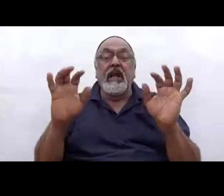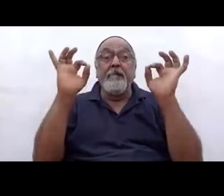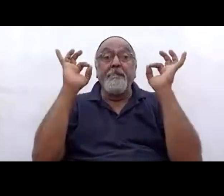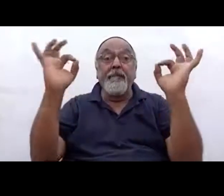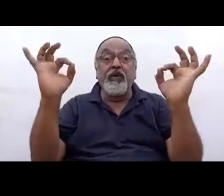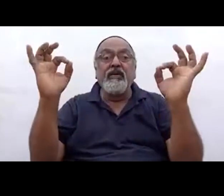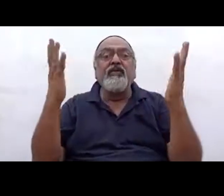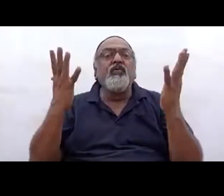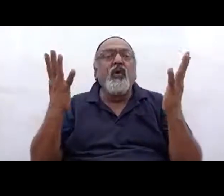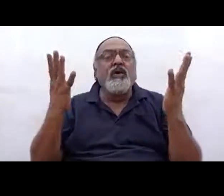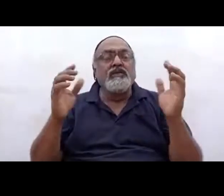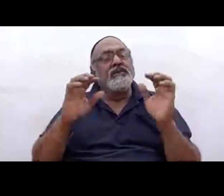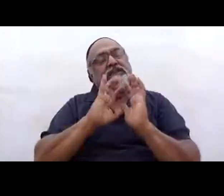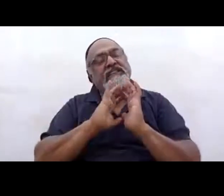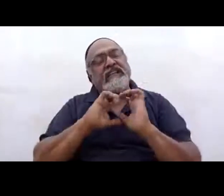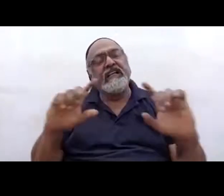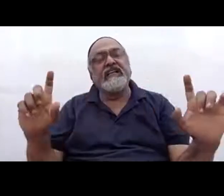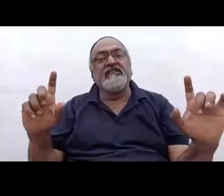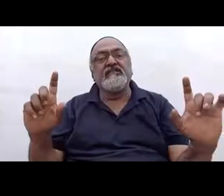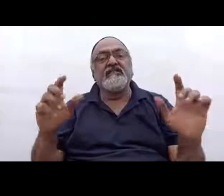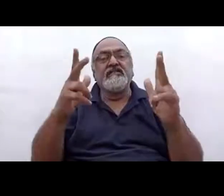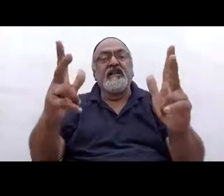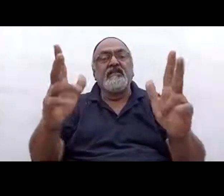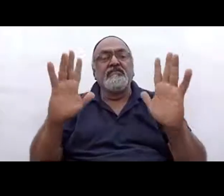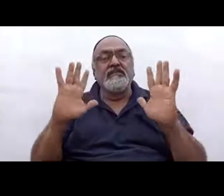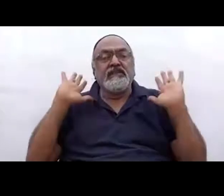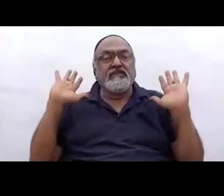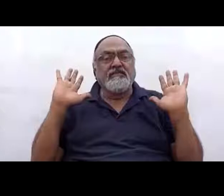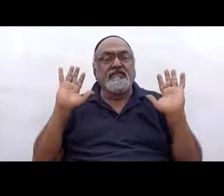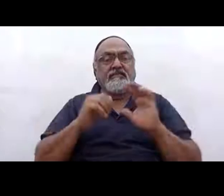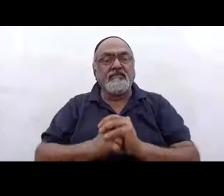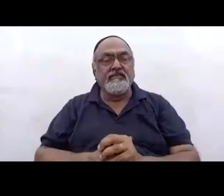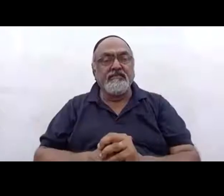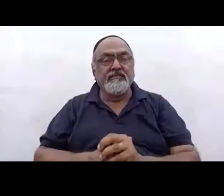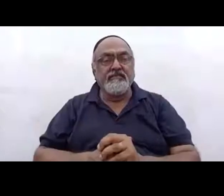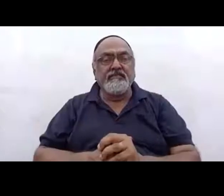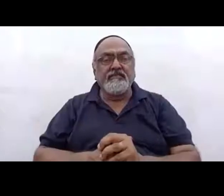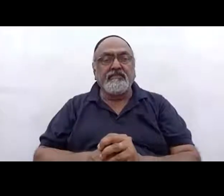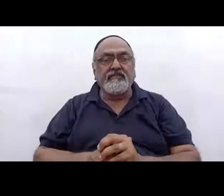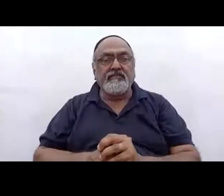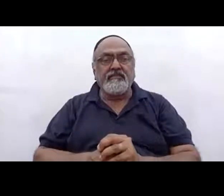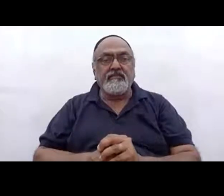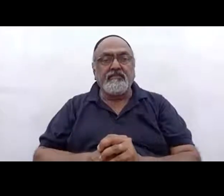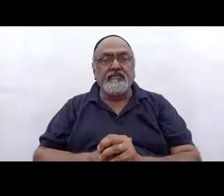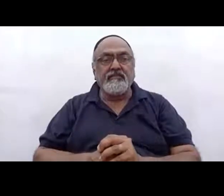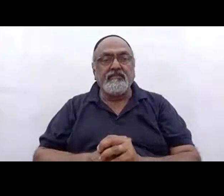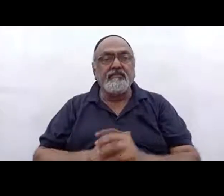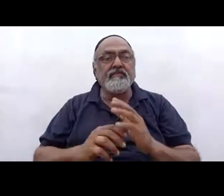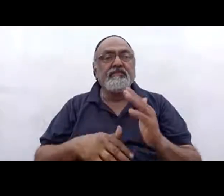and why the importance and the topic in just 2 to 3 lines. So